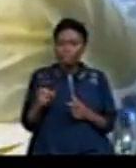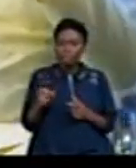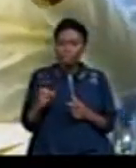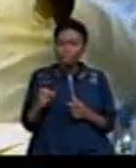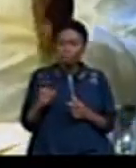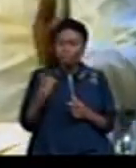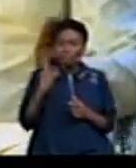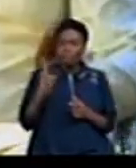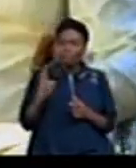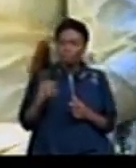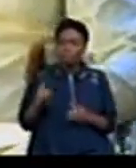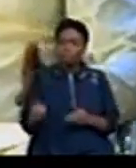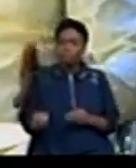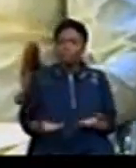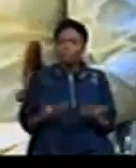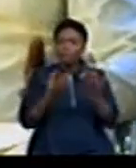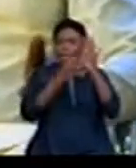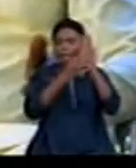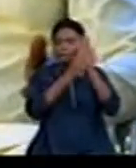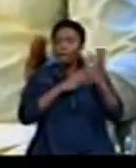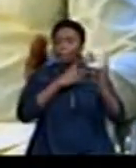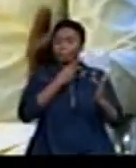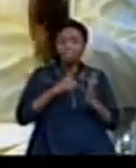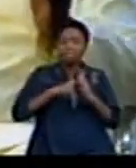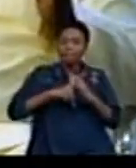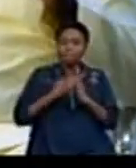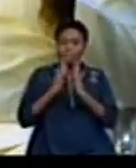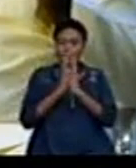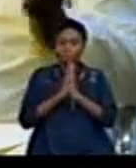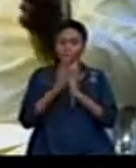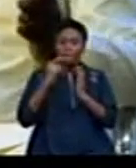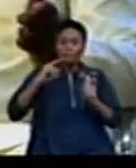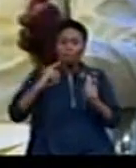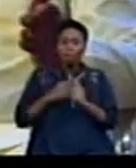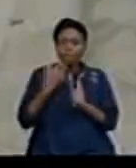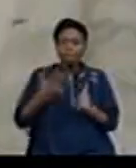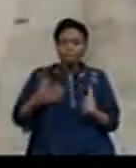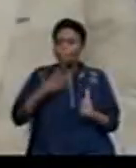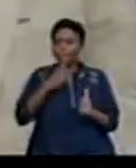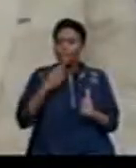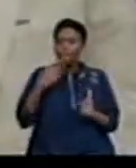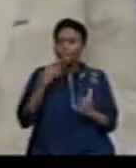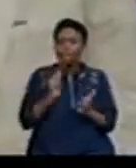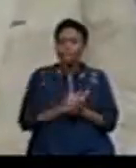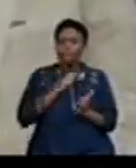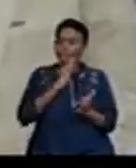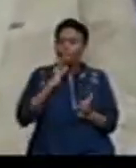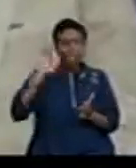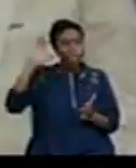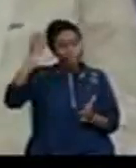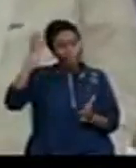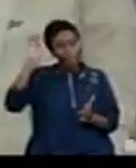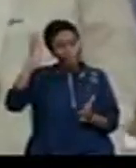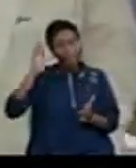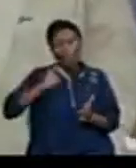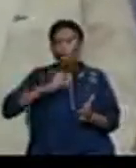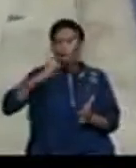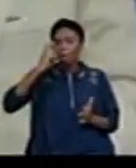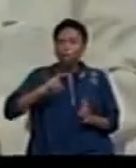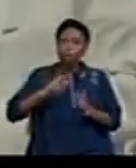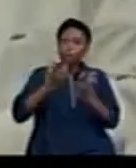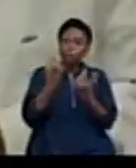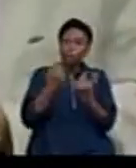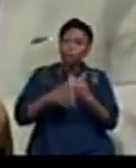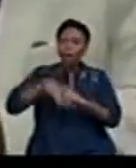hand, and then pastor started praying. The first thing pastor said is, insanity, madness, I command you, come out